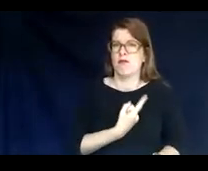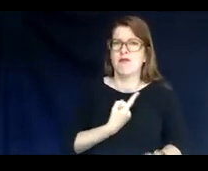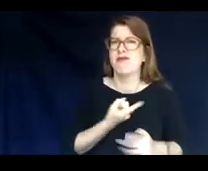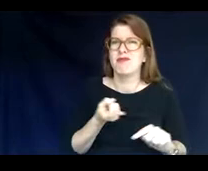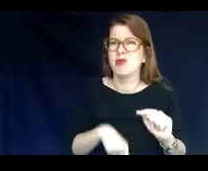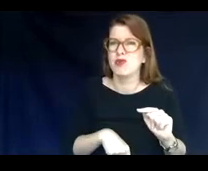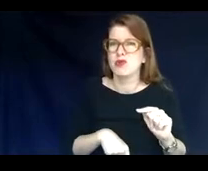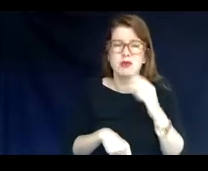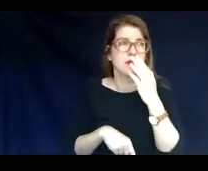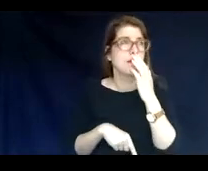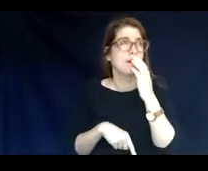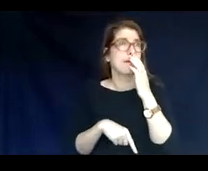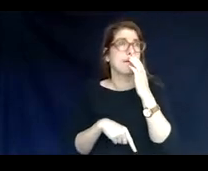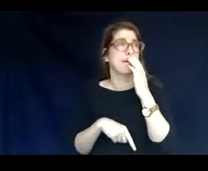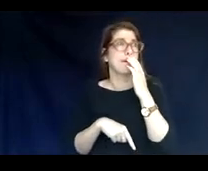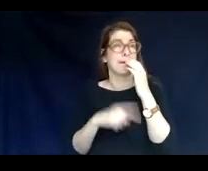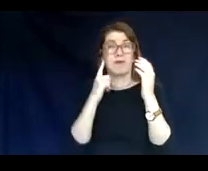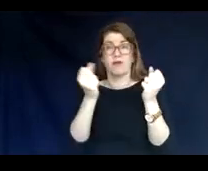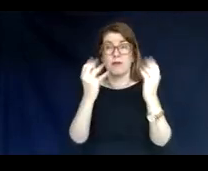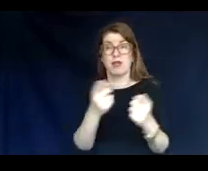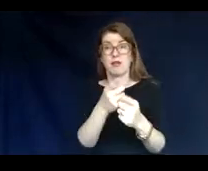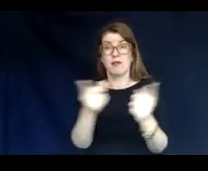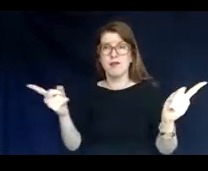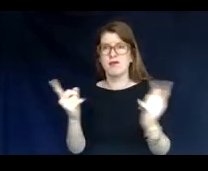of us right now, that's exactly what we're experiencing.